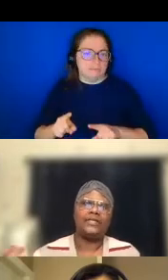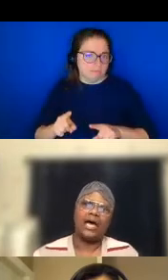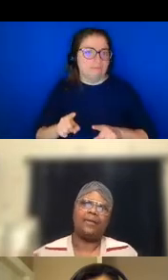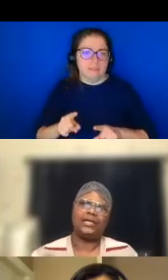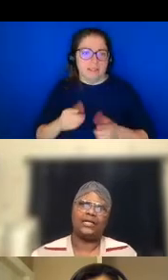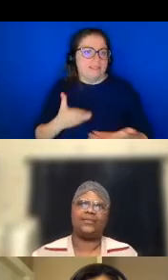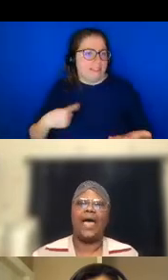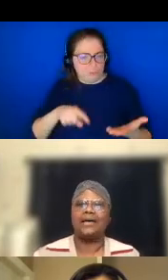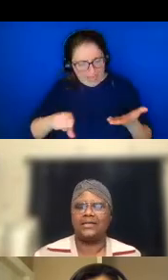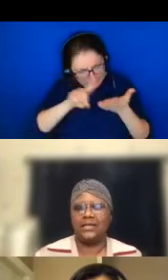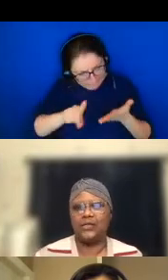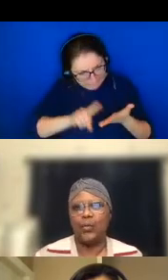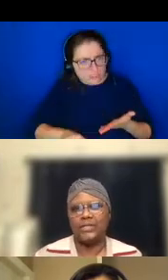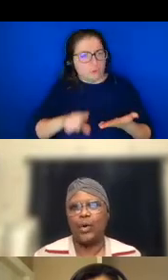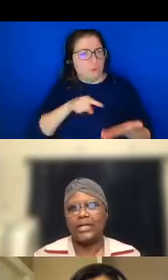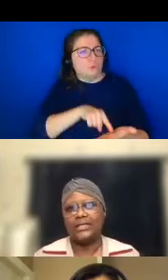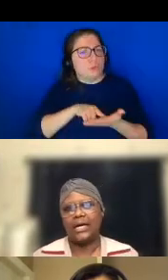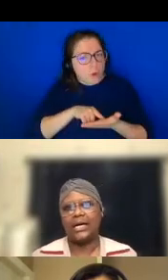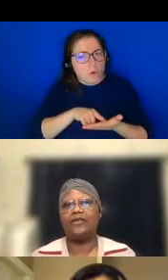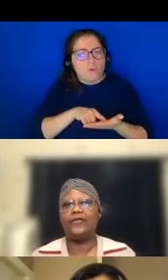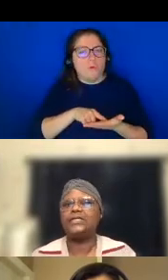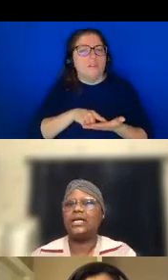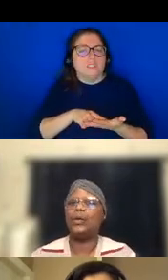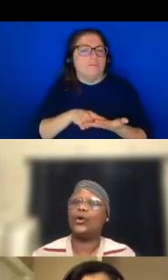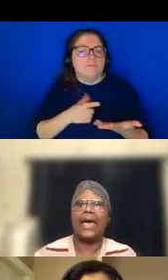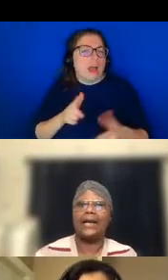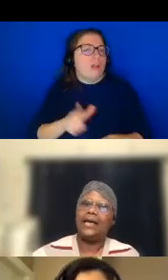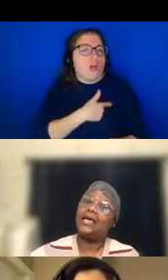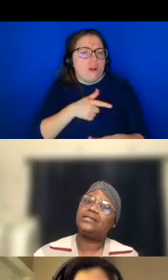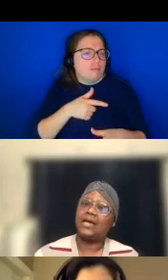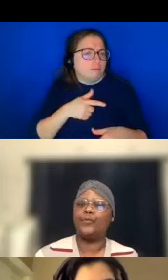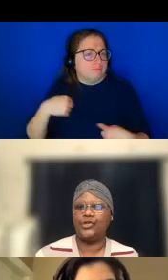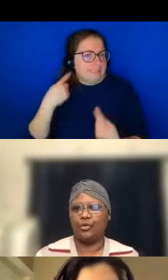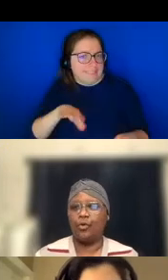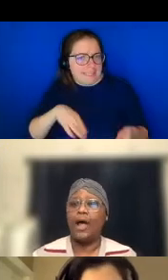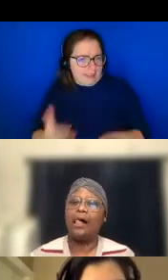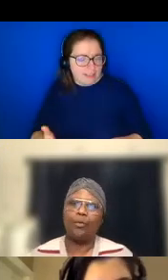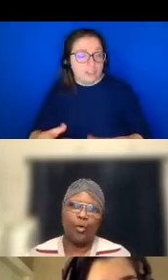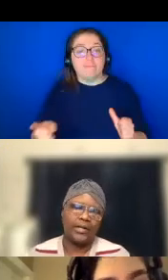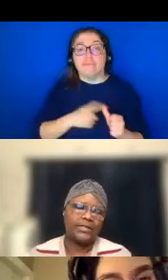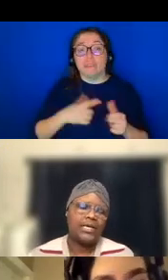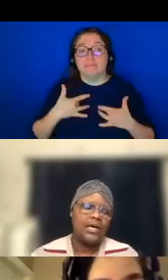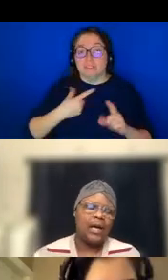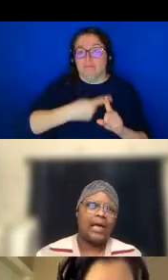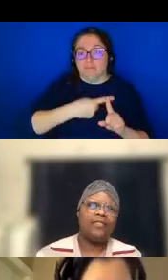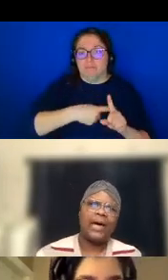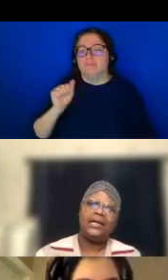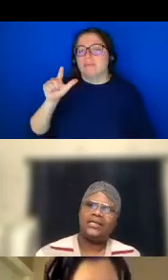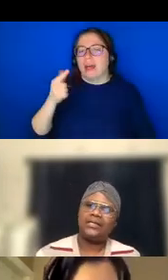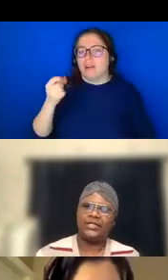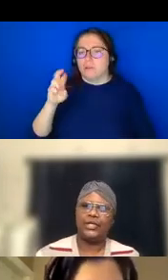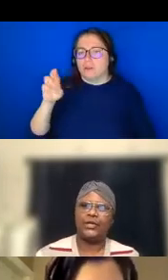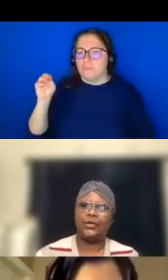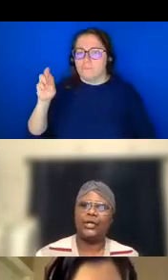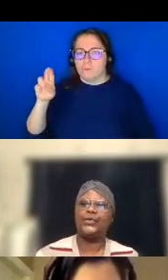the time that has passed since someone has died. And the first thing we'll look at is temperature, or alga mortis. And the body